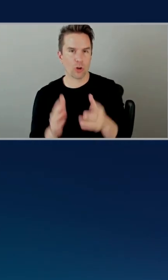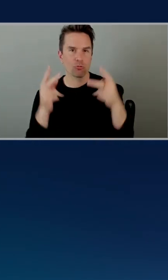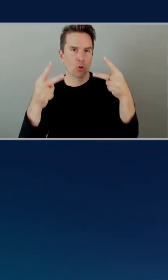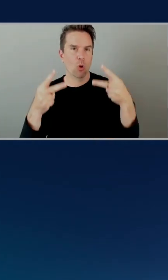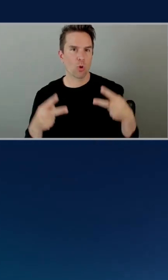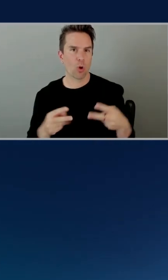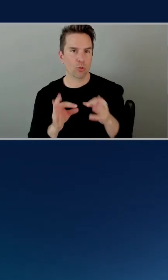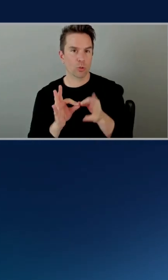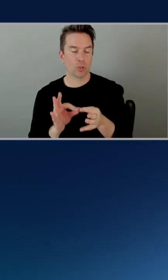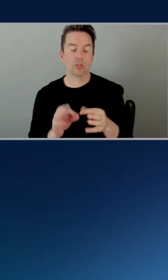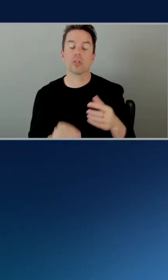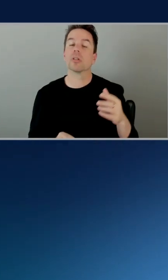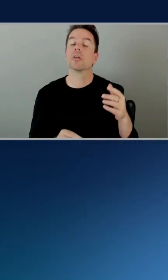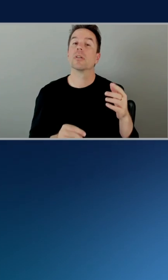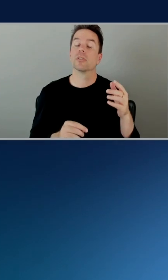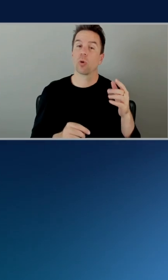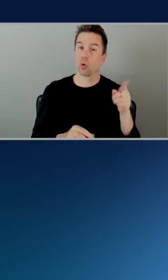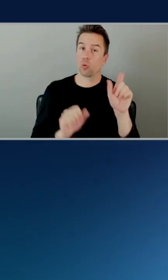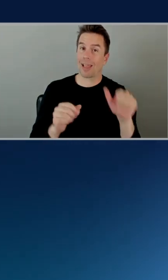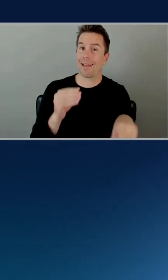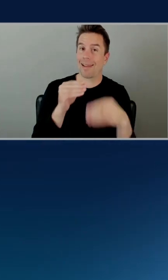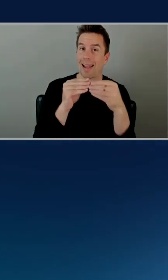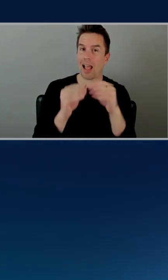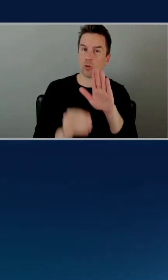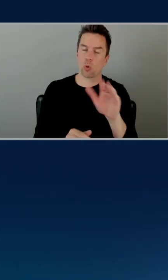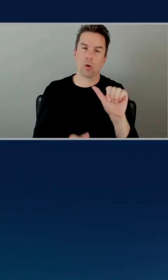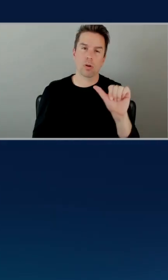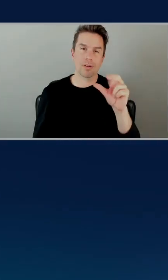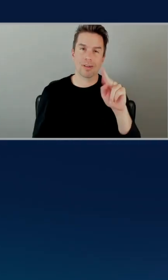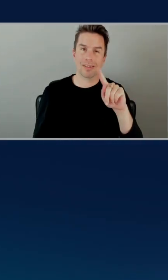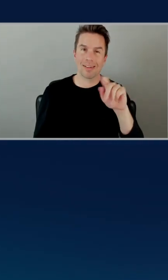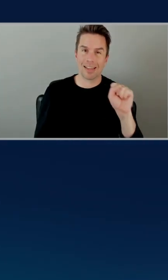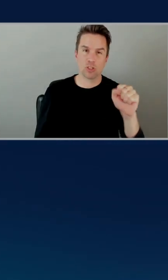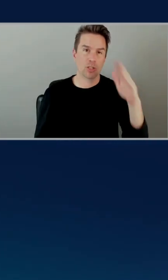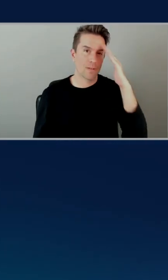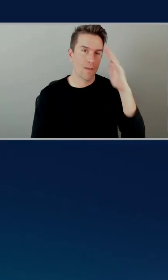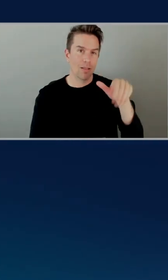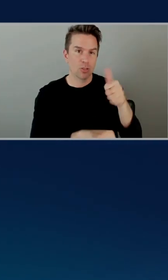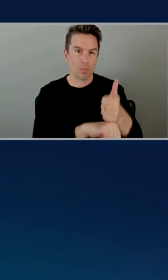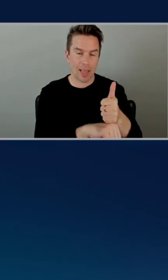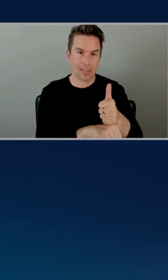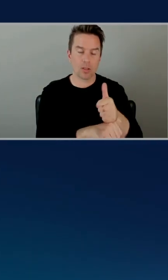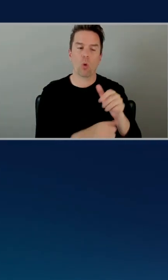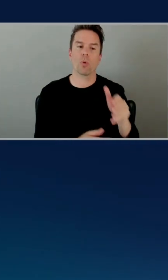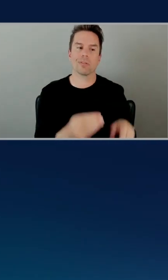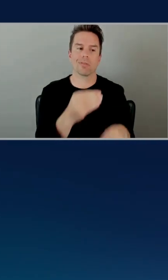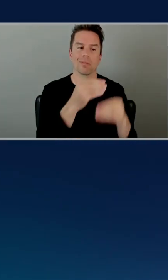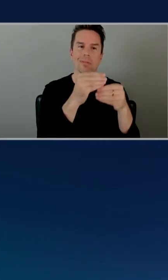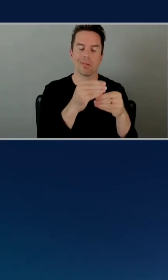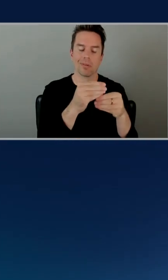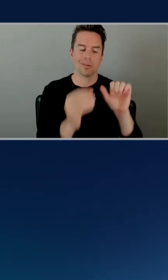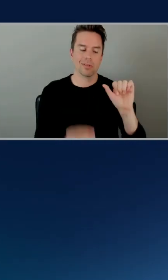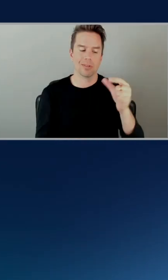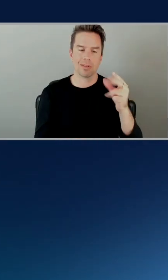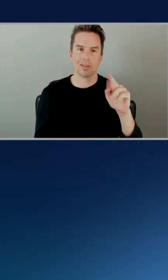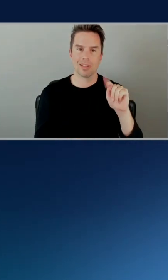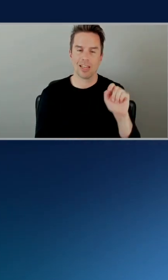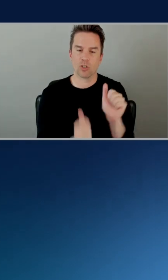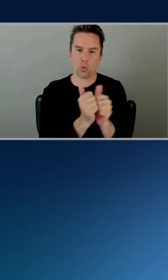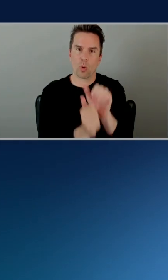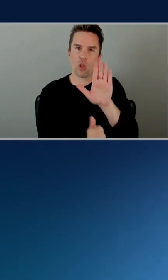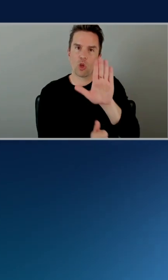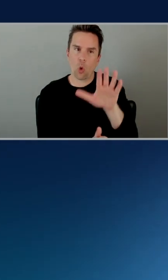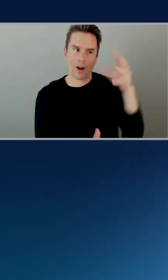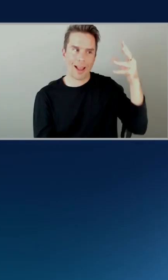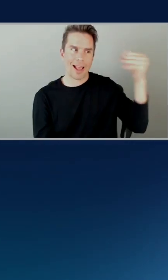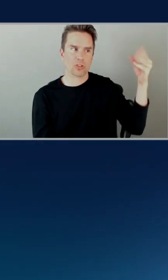to your agents knowledge bases, which augments the agent with your external knowledge. Okay. Right. So